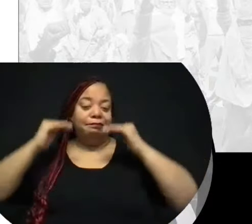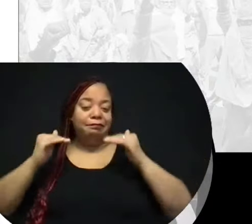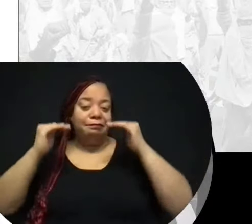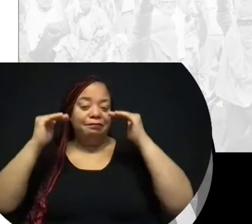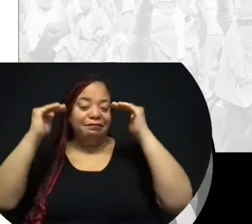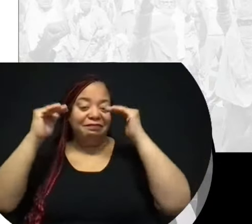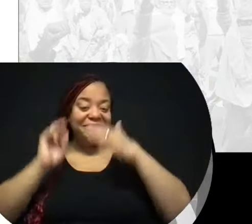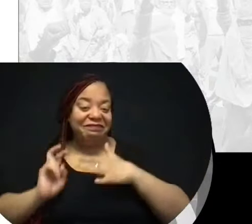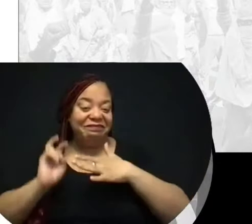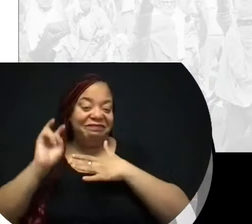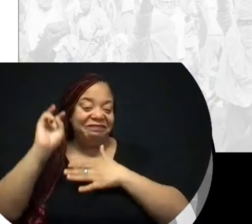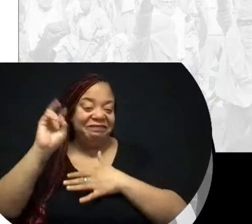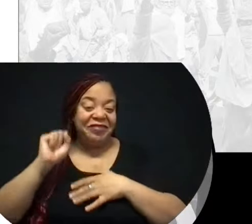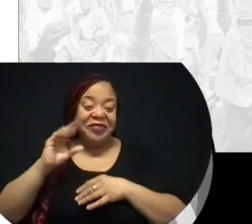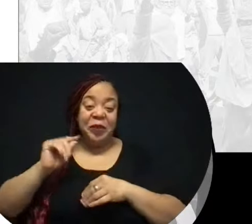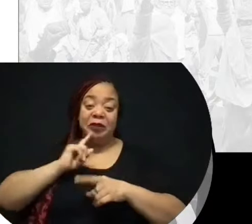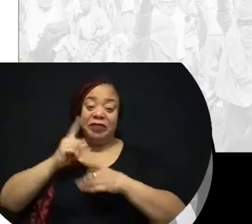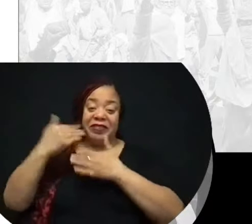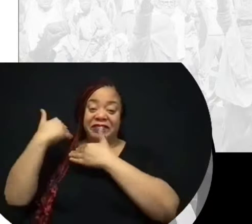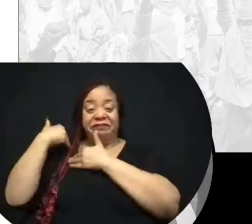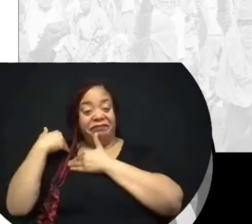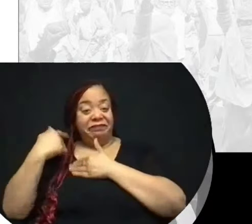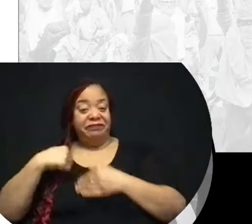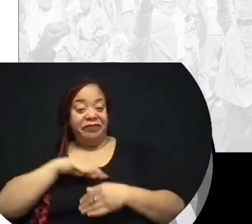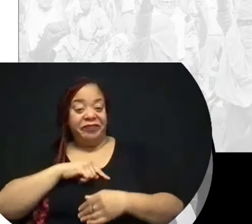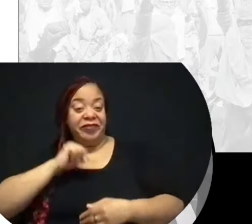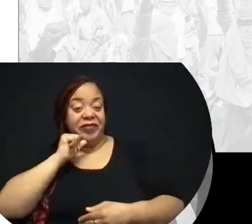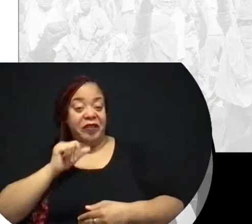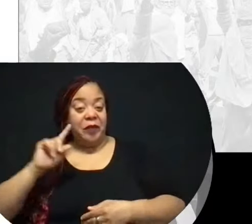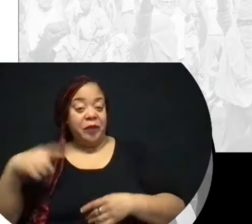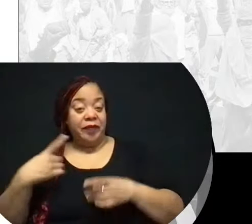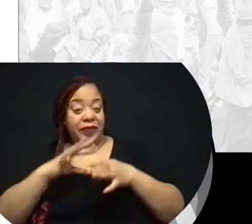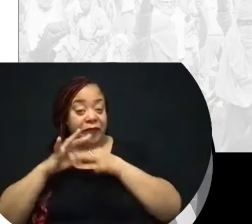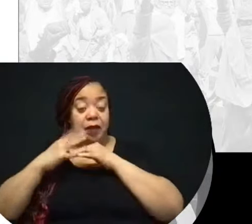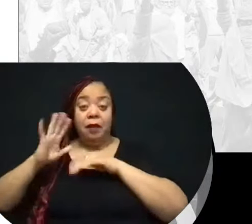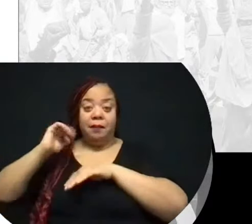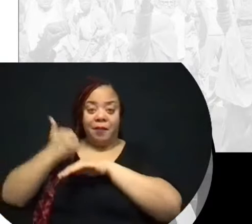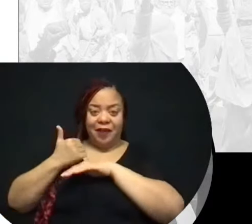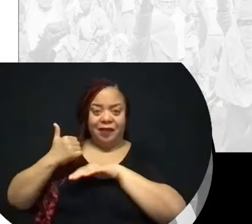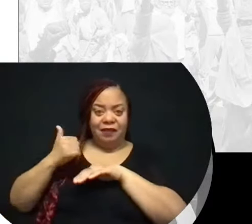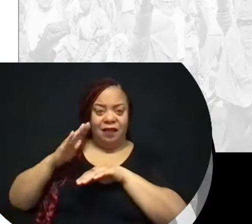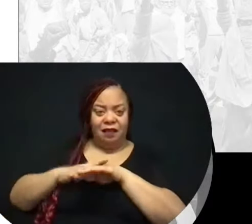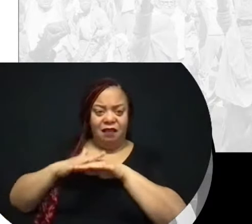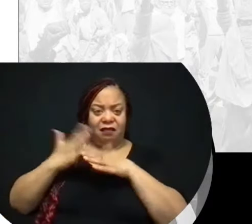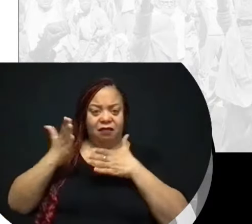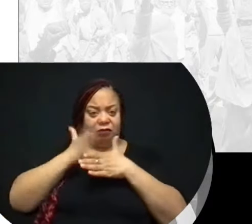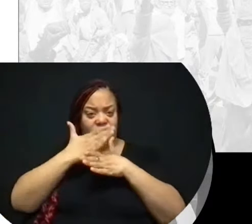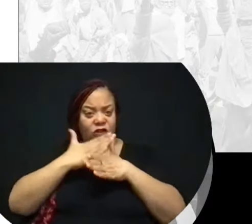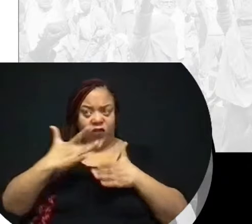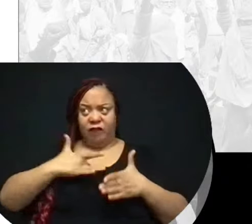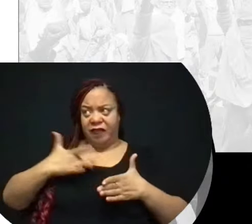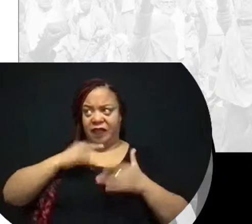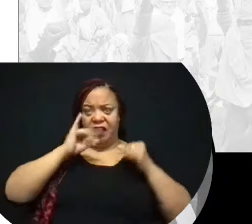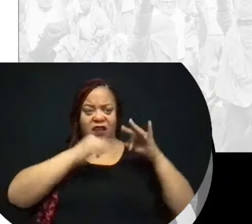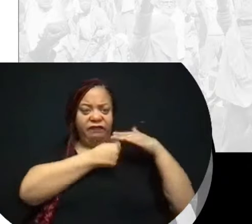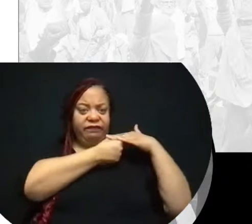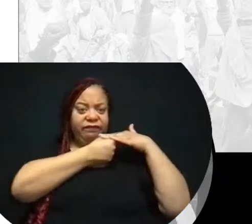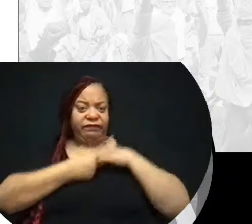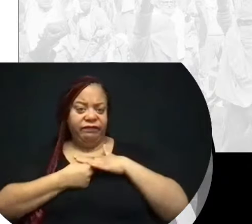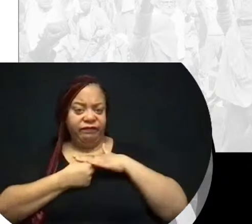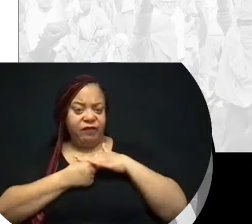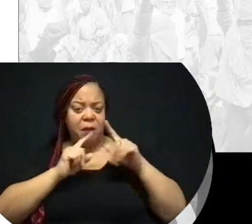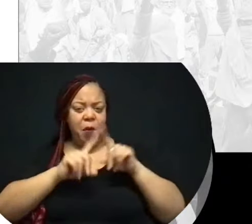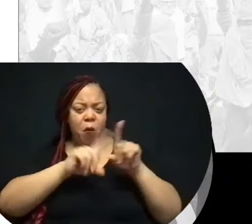harm each other? And how can we use those privileges to even out power across the people?